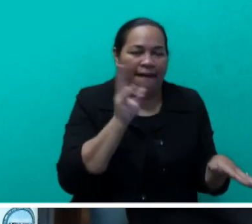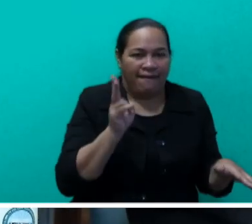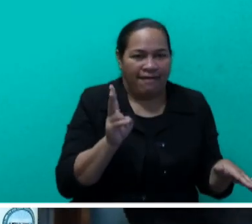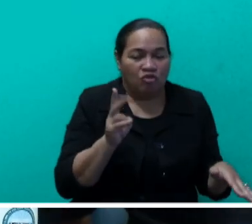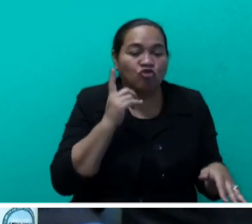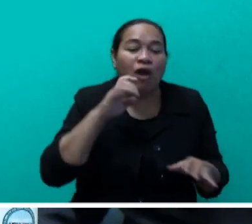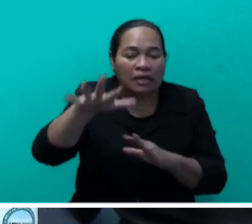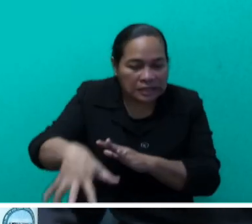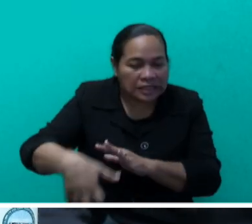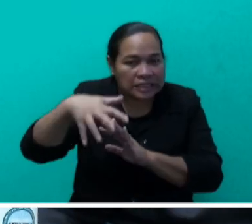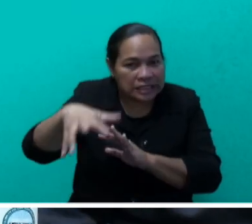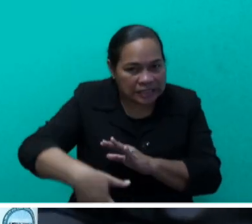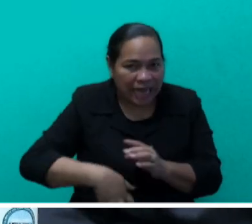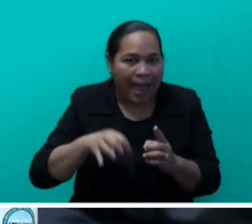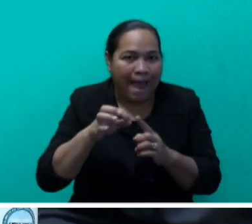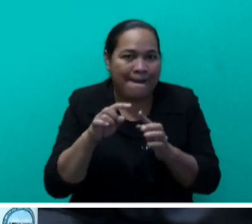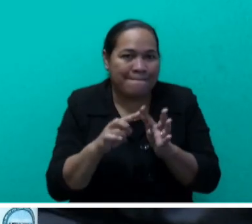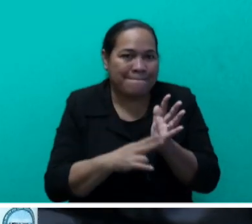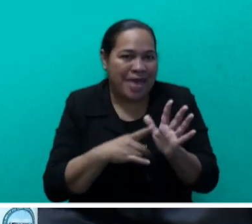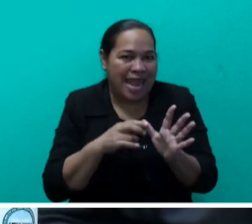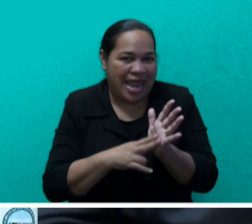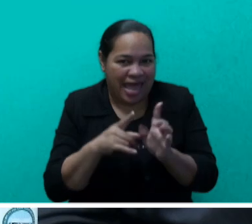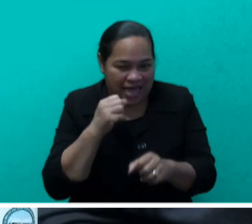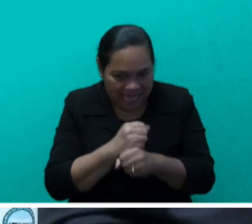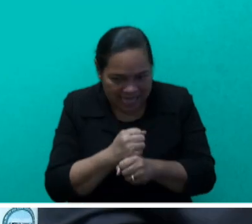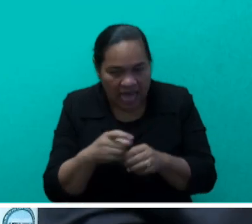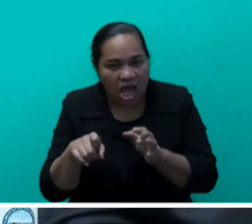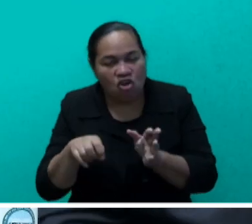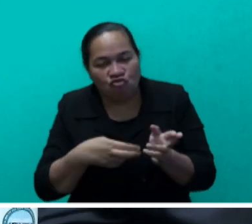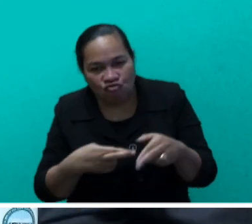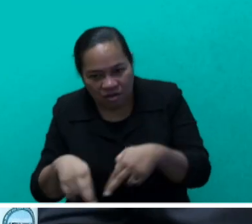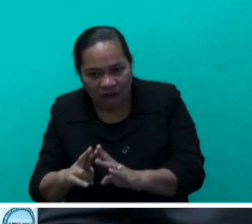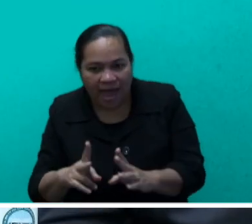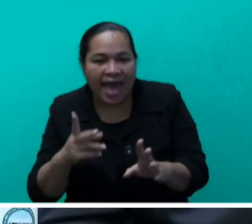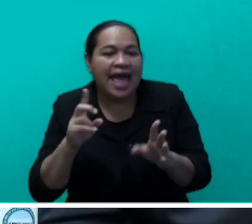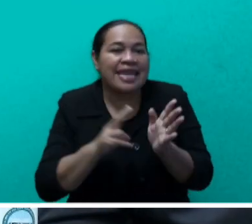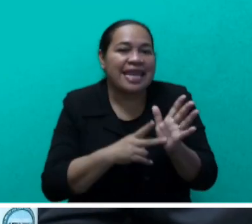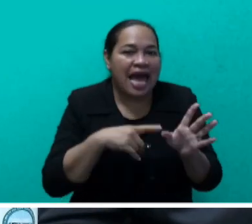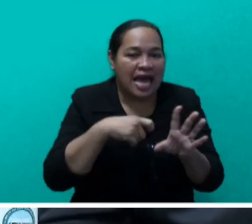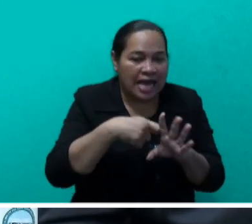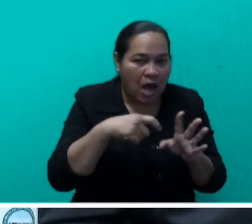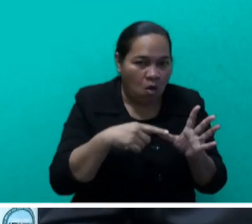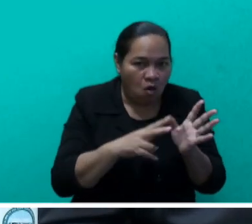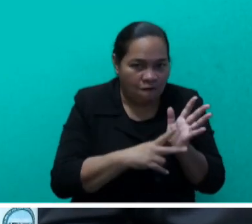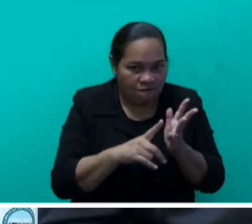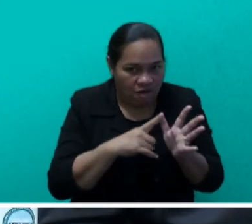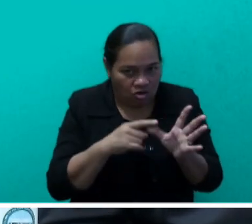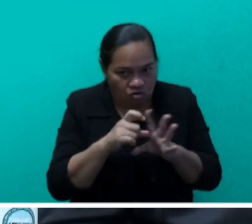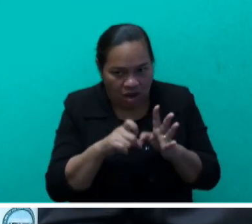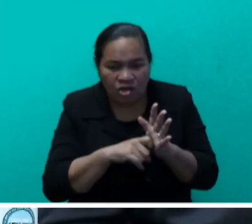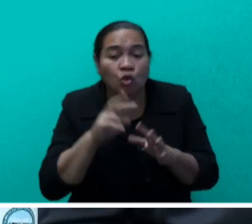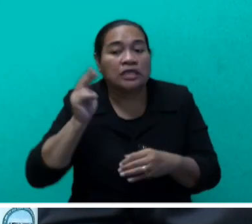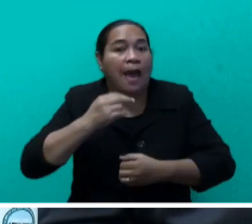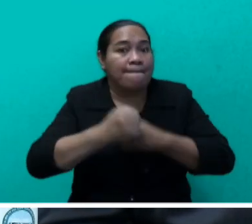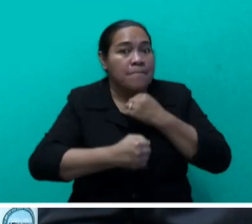the Nakauwanda River. The Ministry of Waterways, we've been advised, will move the dredging machines towards